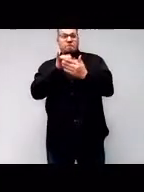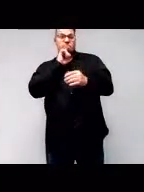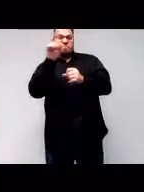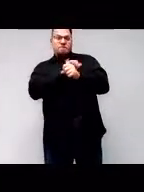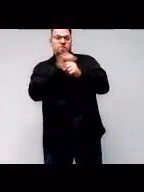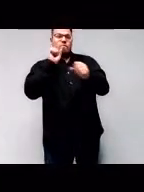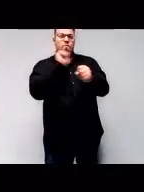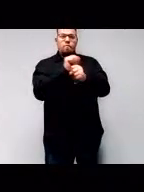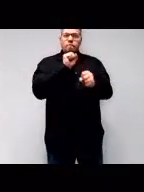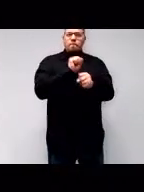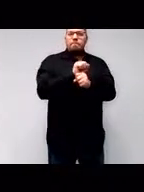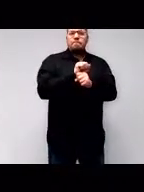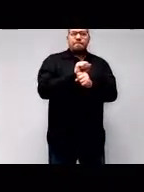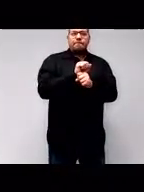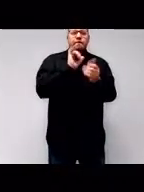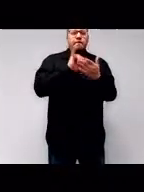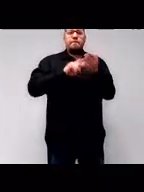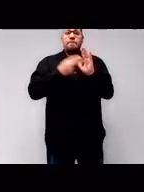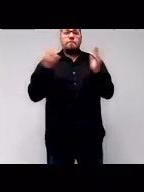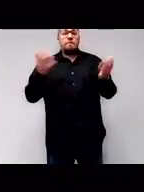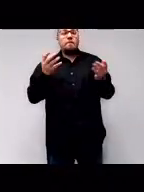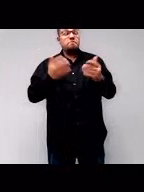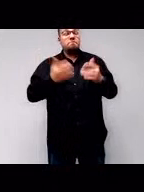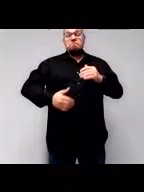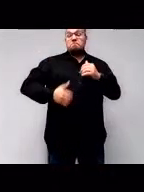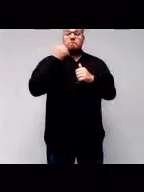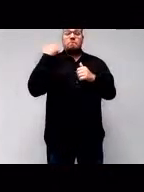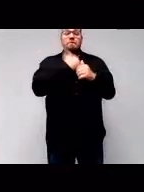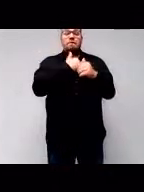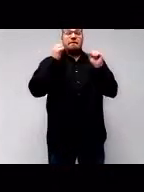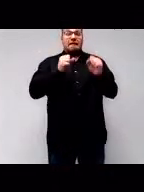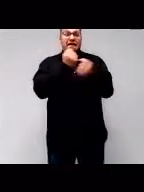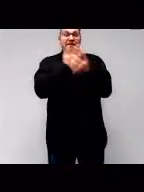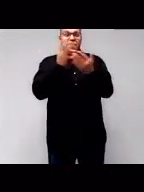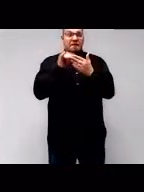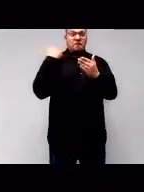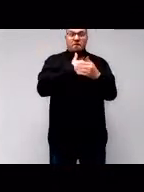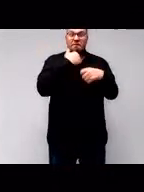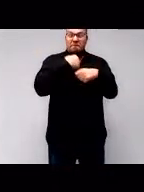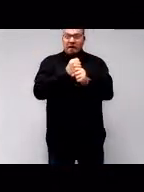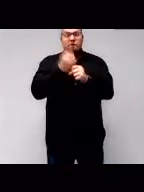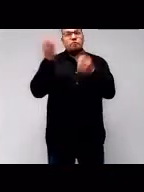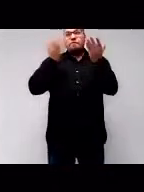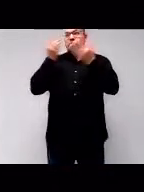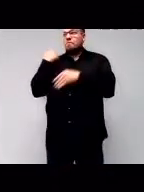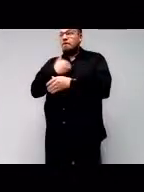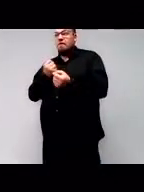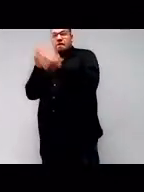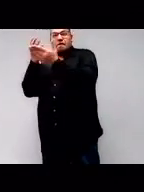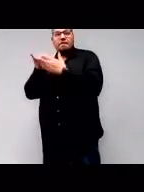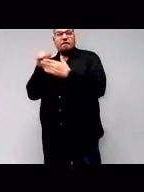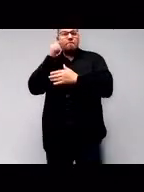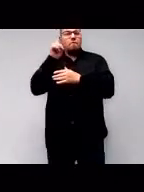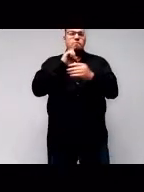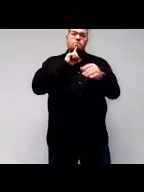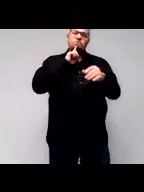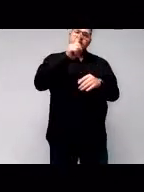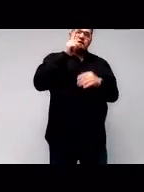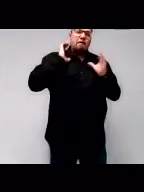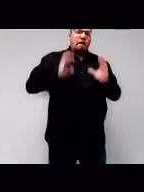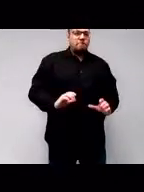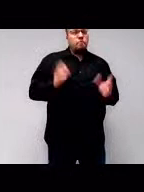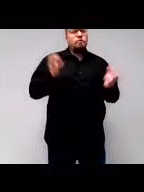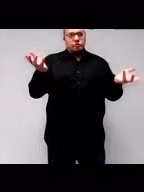what that means is, to the greatest degree possible, all of the products that we create or the services that we offer are for real customers and clients in the